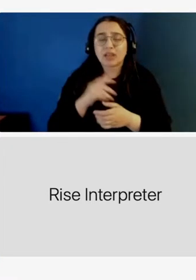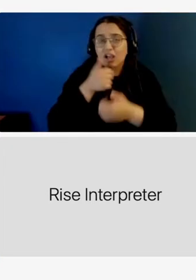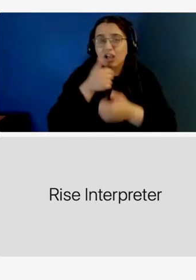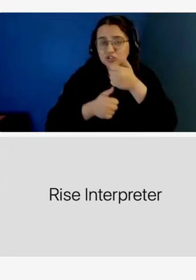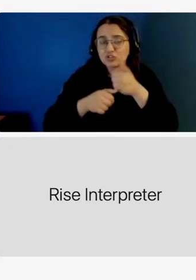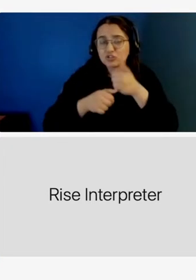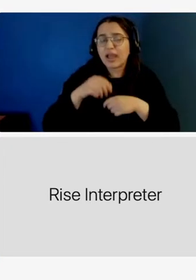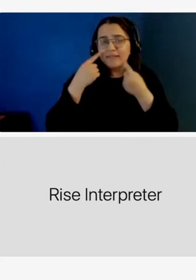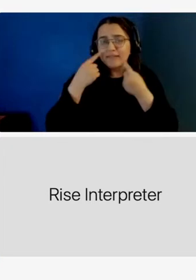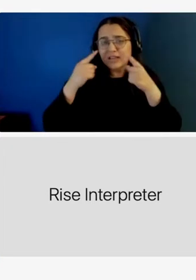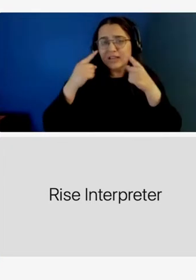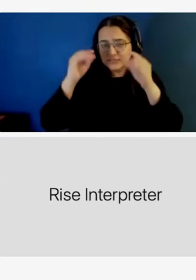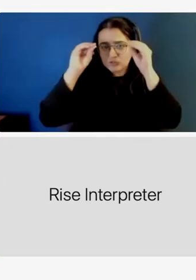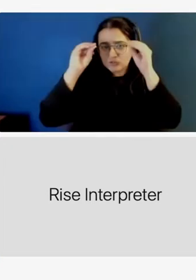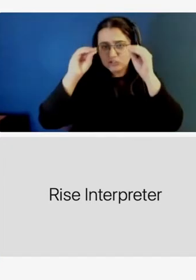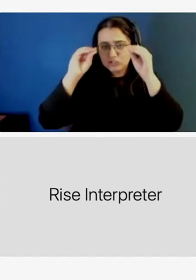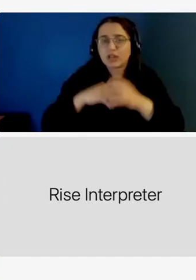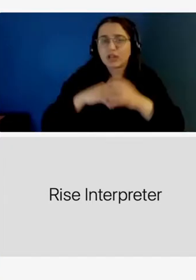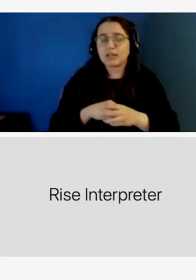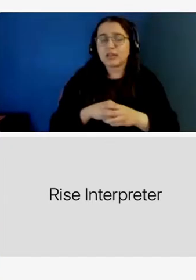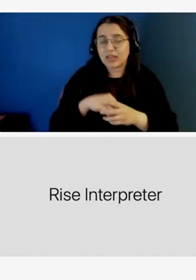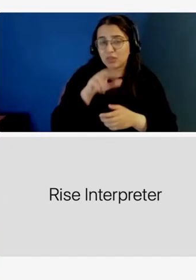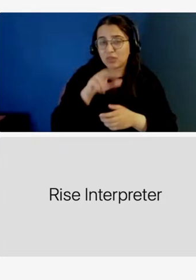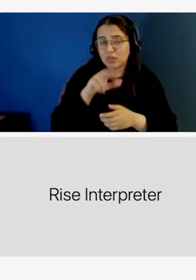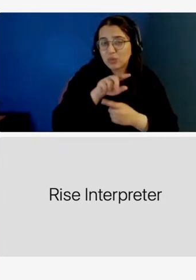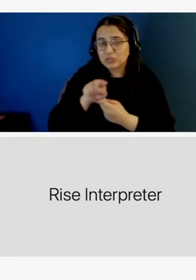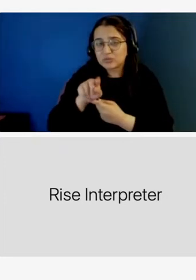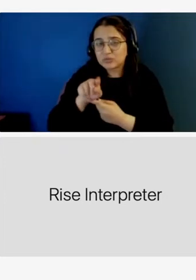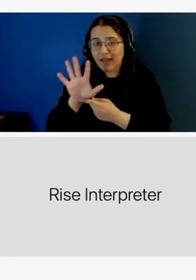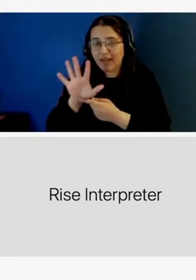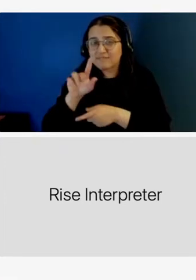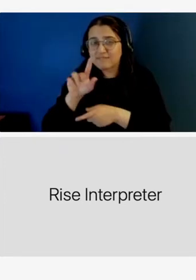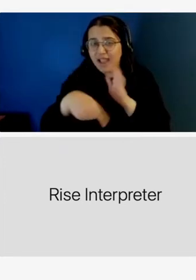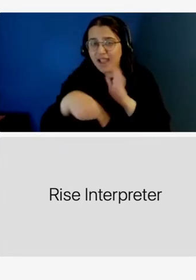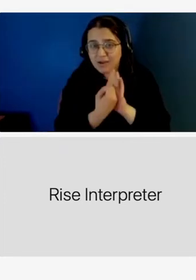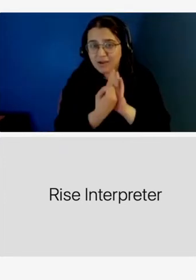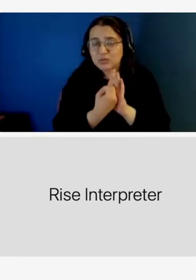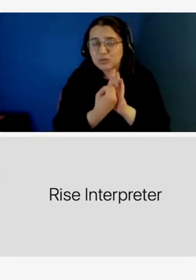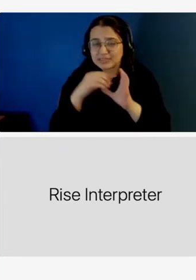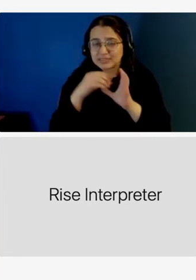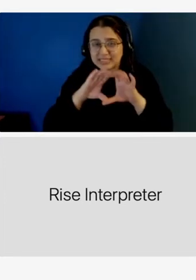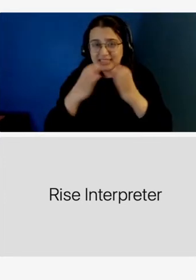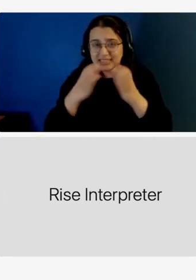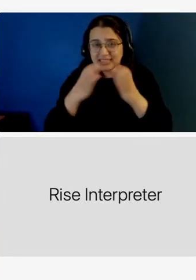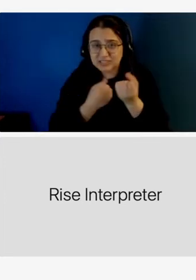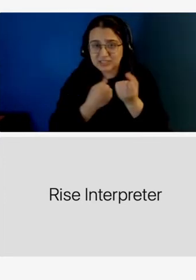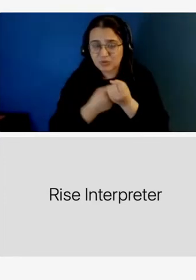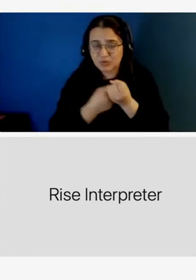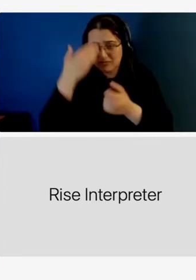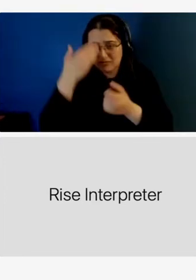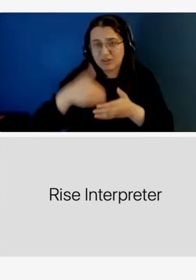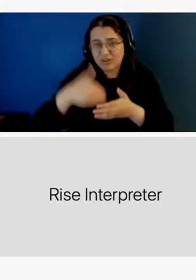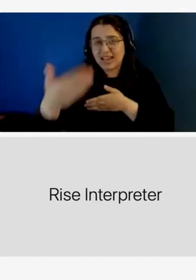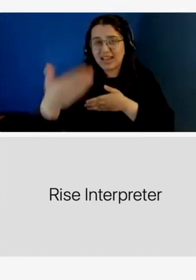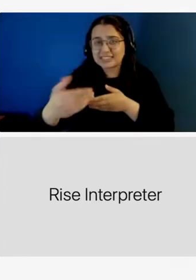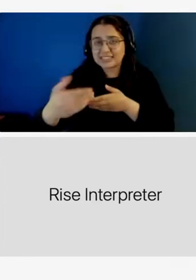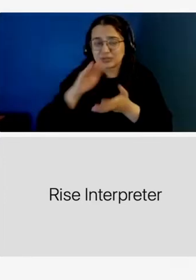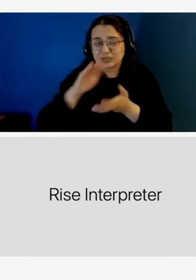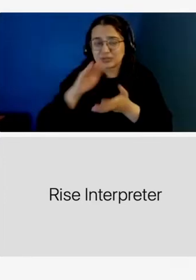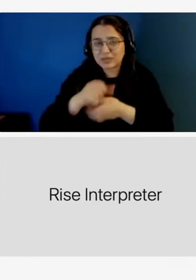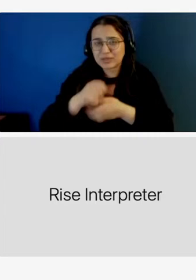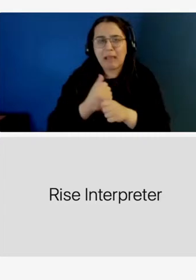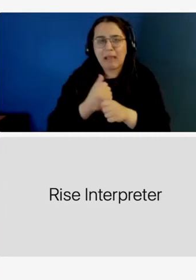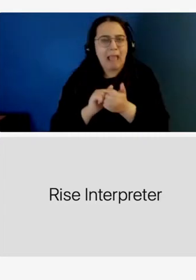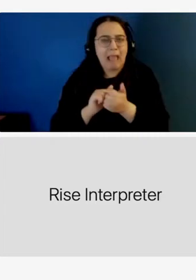3 to 5 hours in-class support for next school year, how is that going to play out? Where are you going to get all those people for 3 to 5? Is